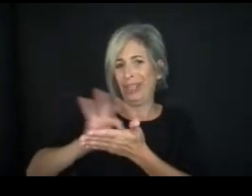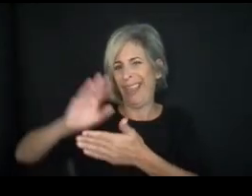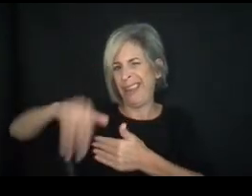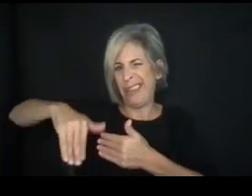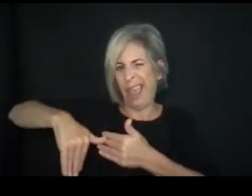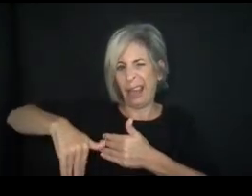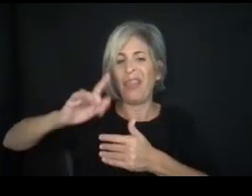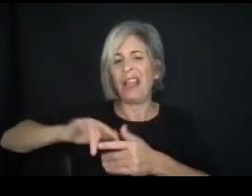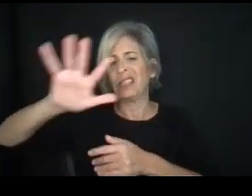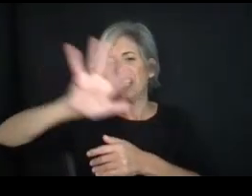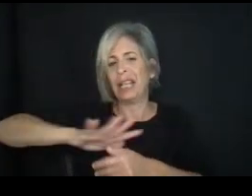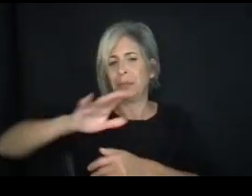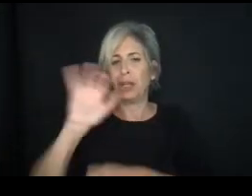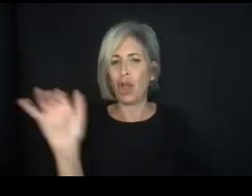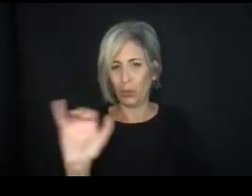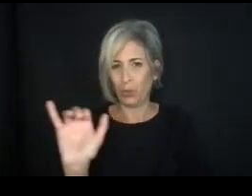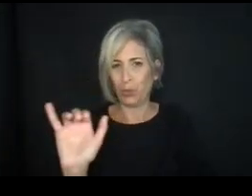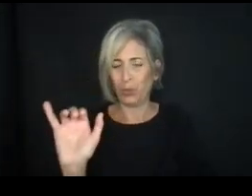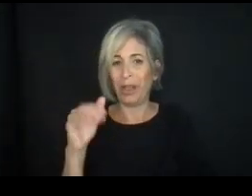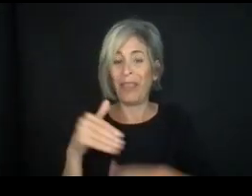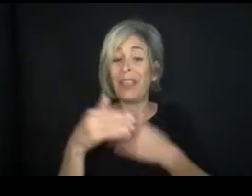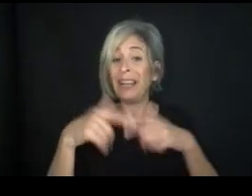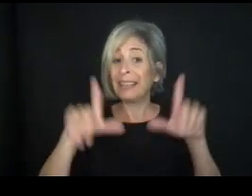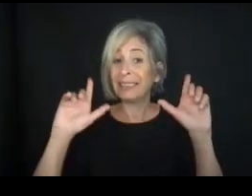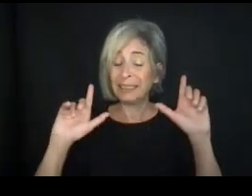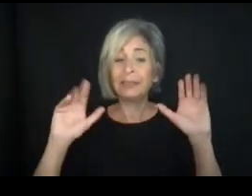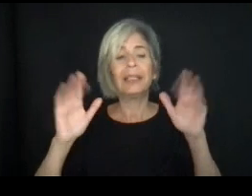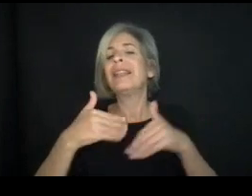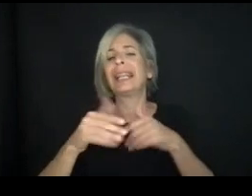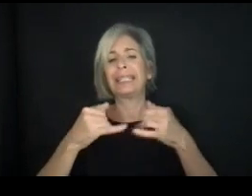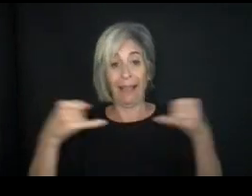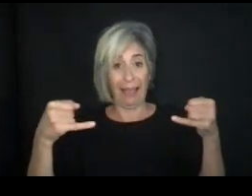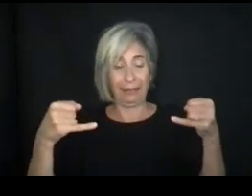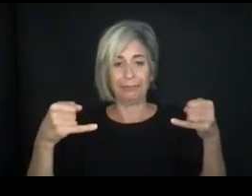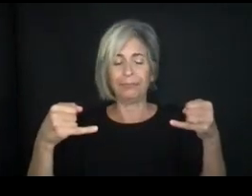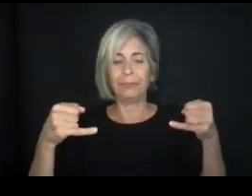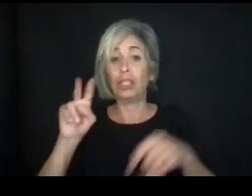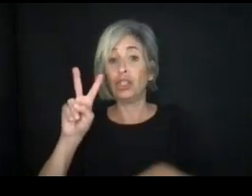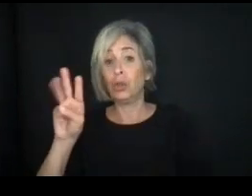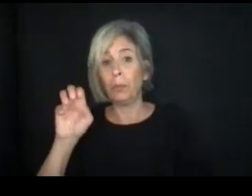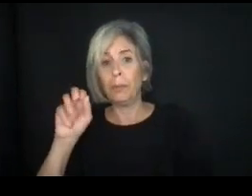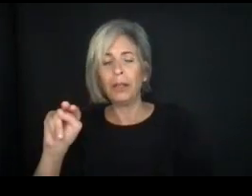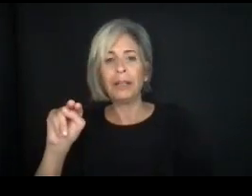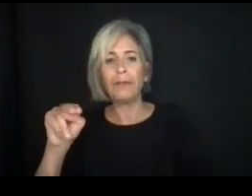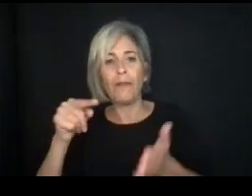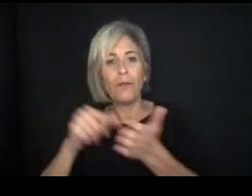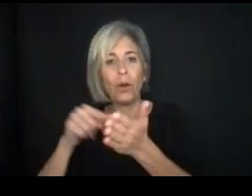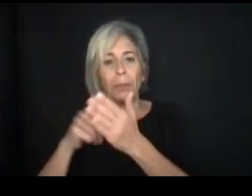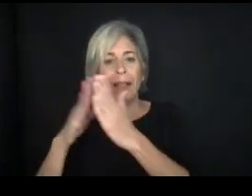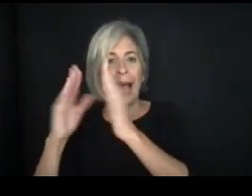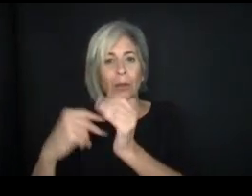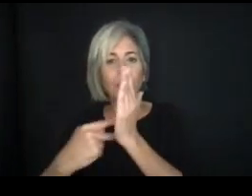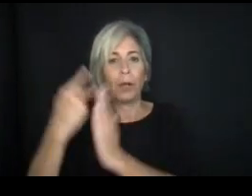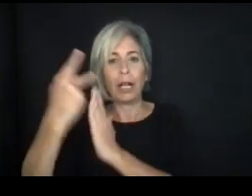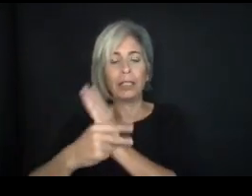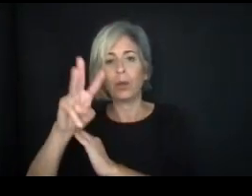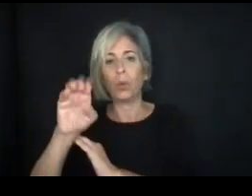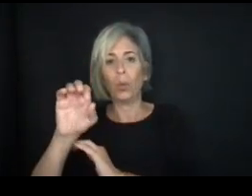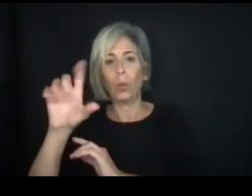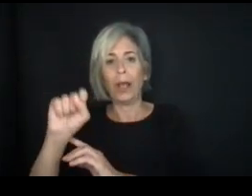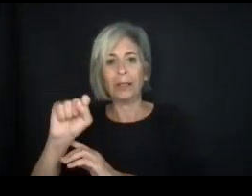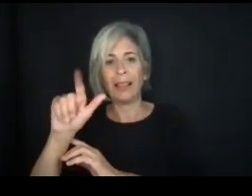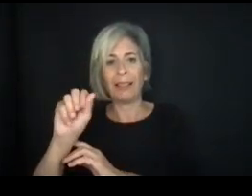just an estimate. The next line is $2 million for an affordable housing project with Wells Landing. That